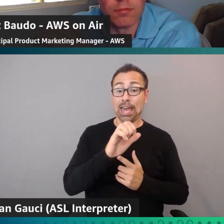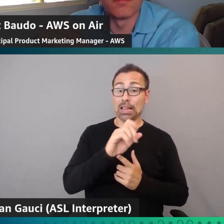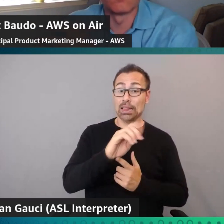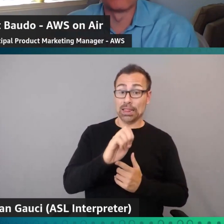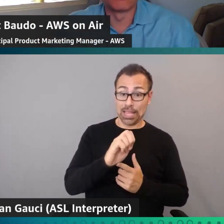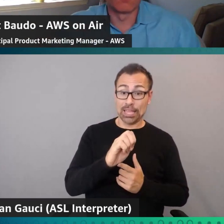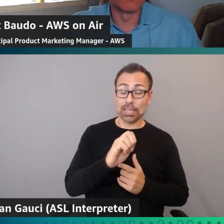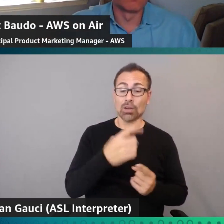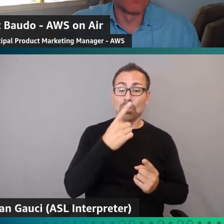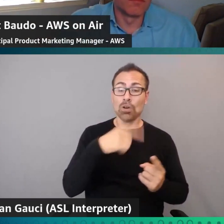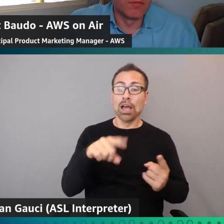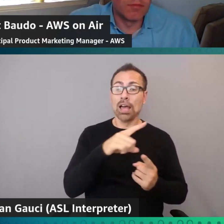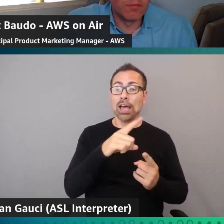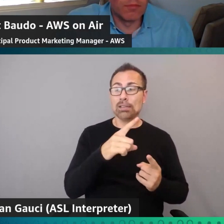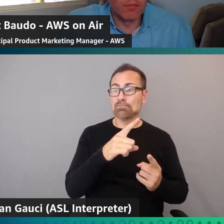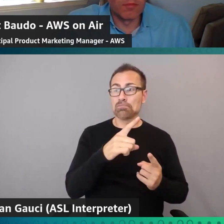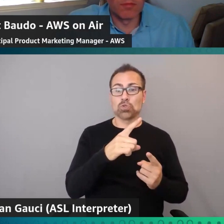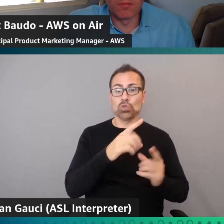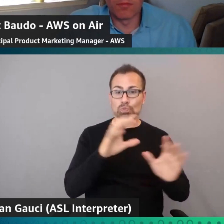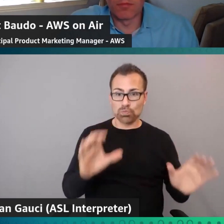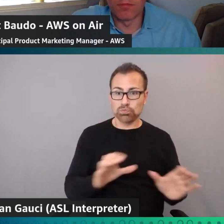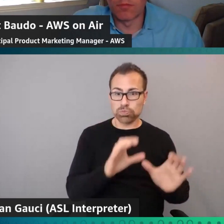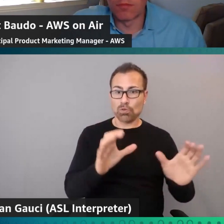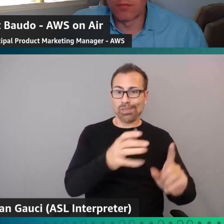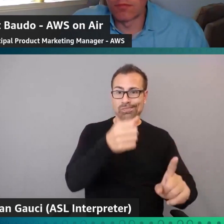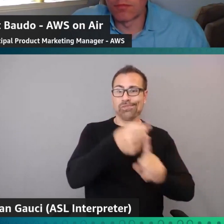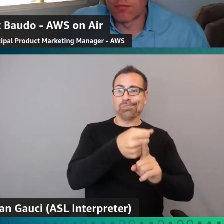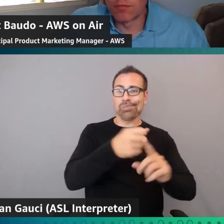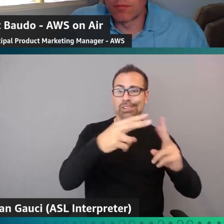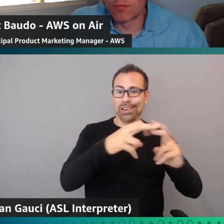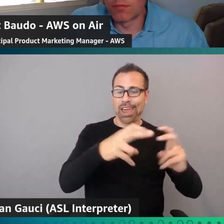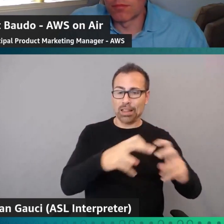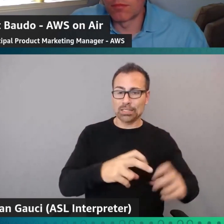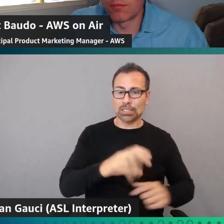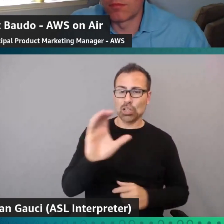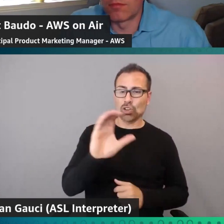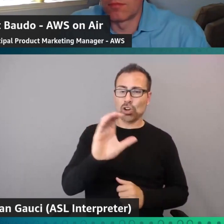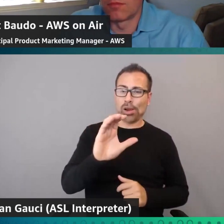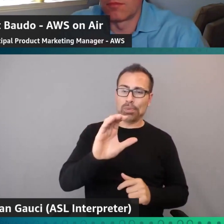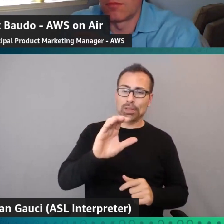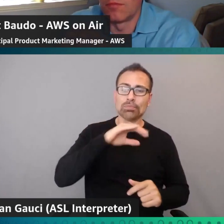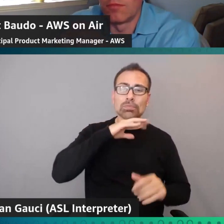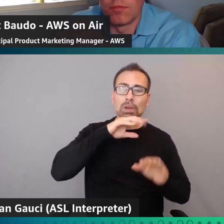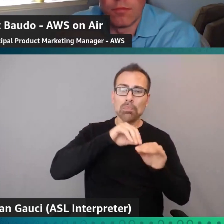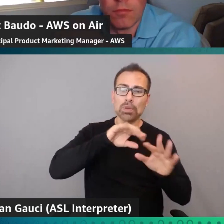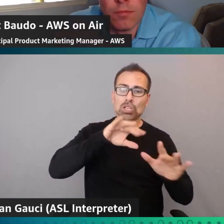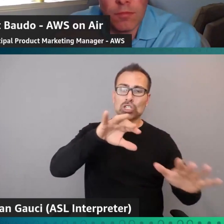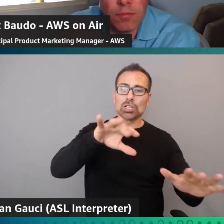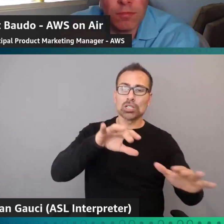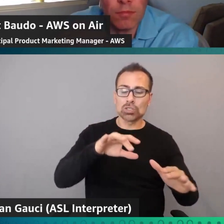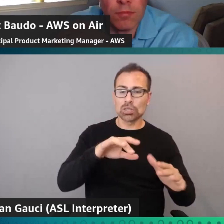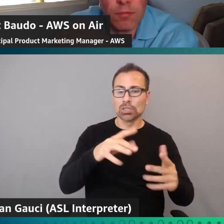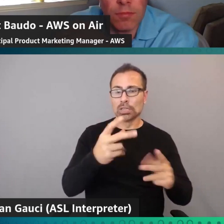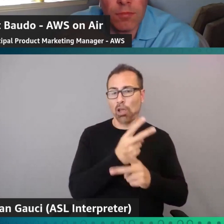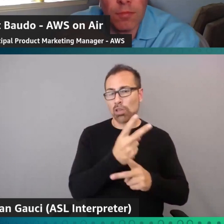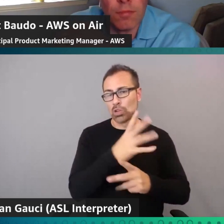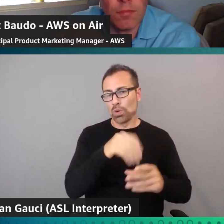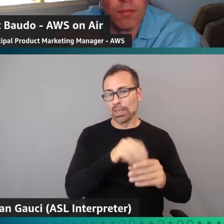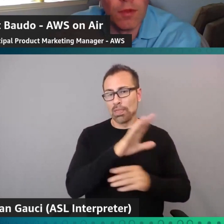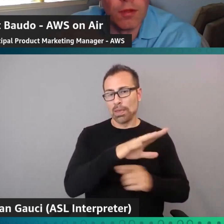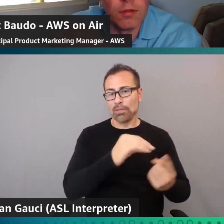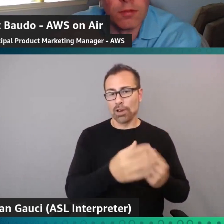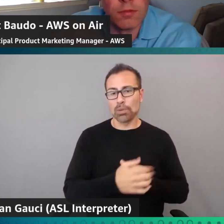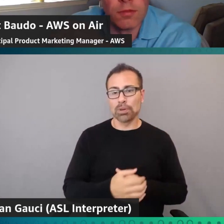perform these footprint analysis and carbon emissions related calculations within their environment. Now, what